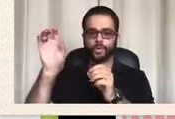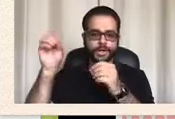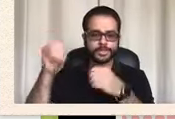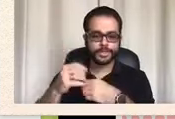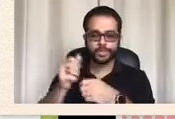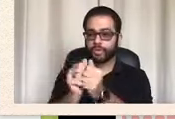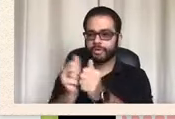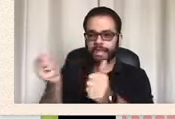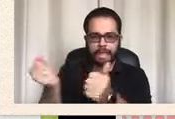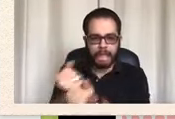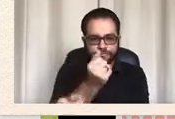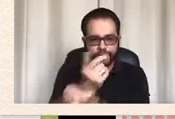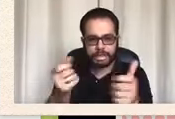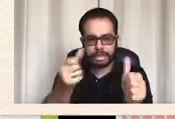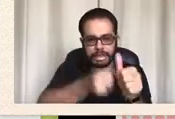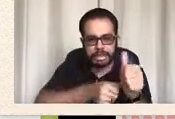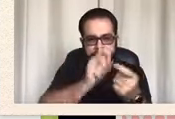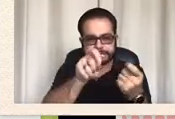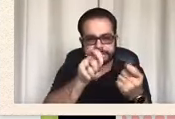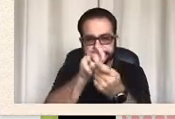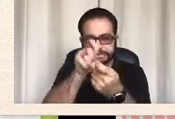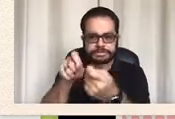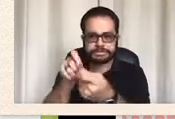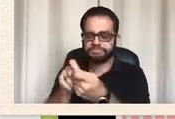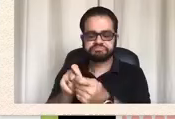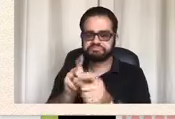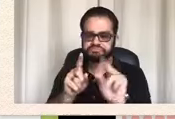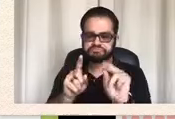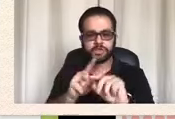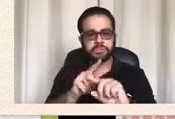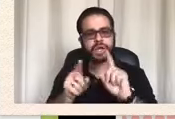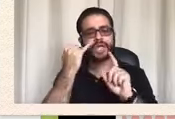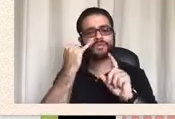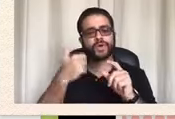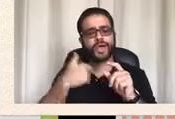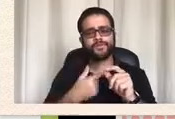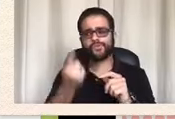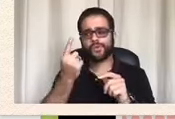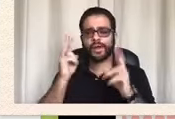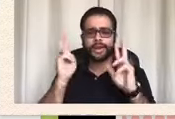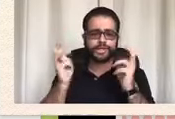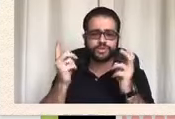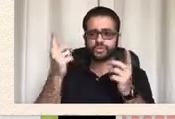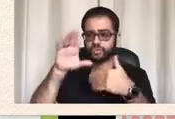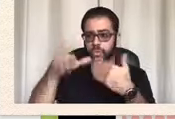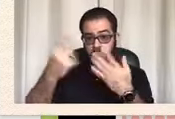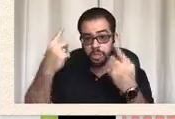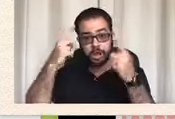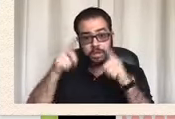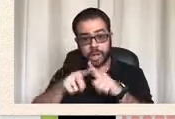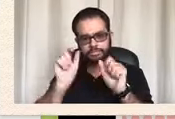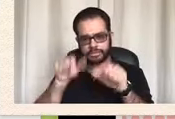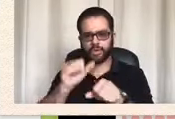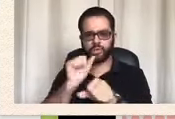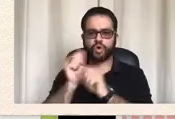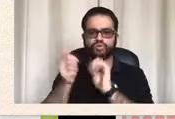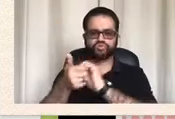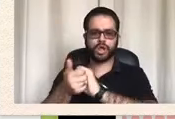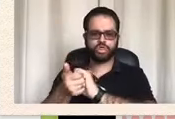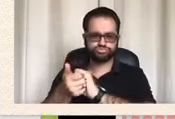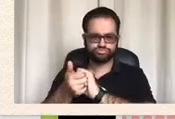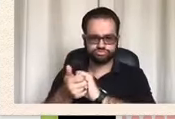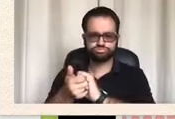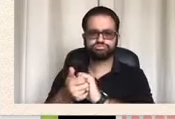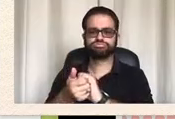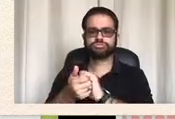thing, but if you have an issue that you agree on, you can work together and